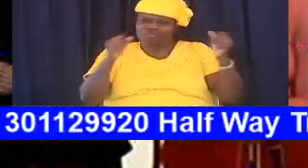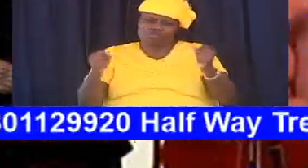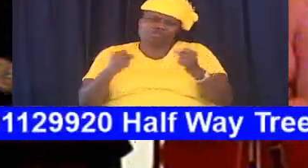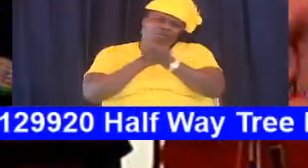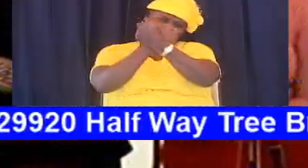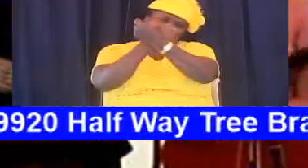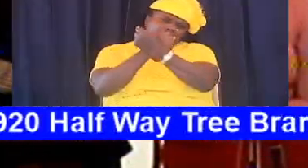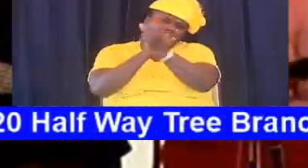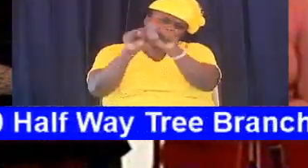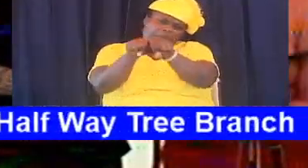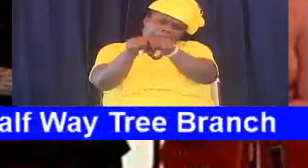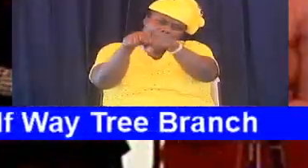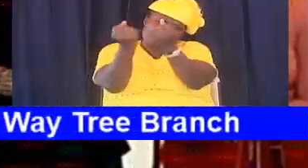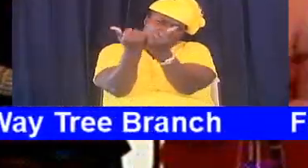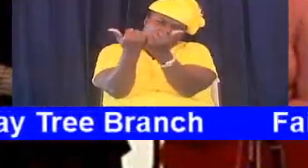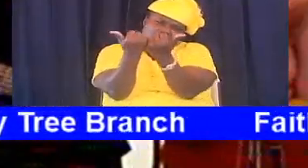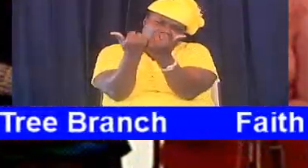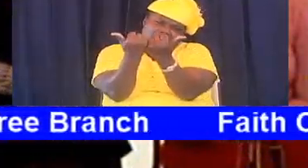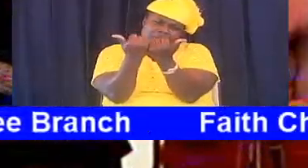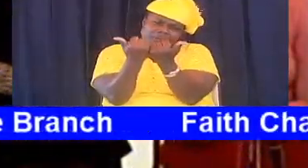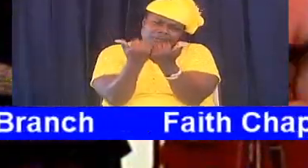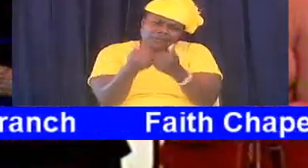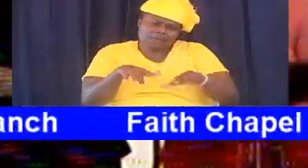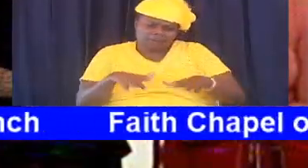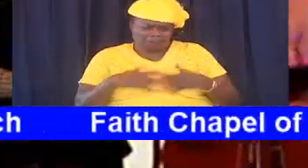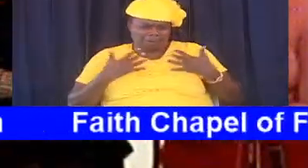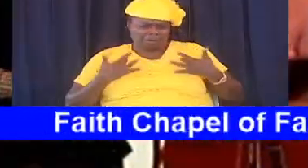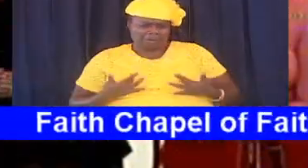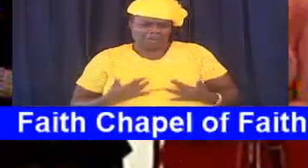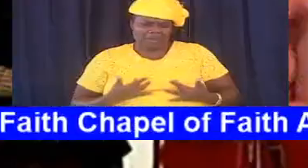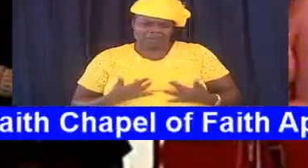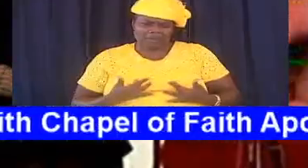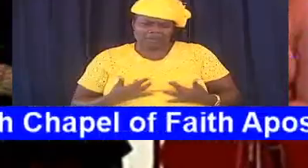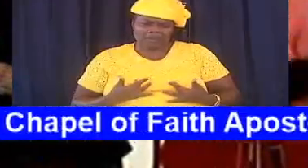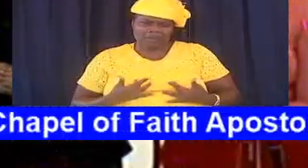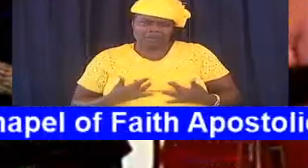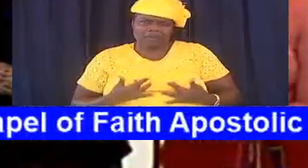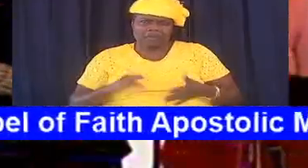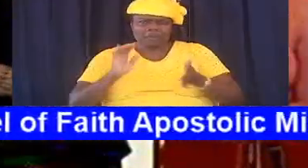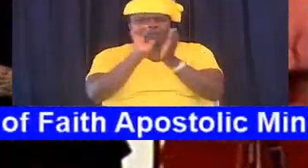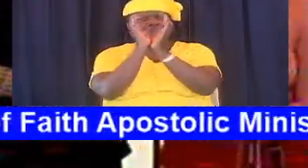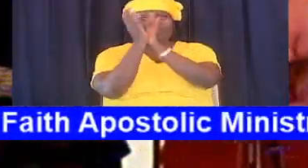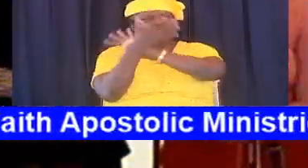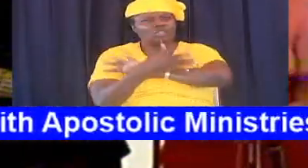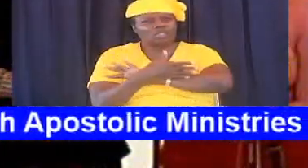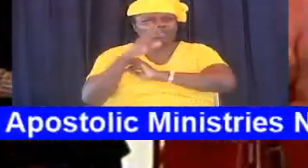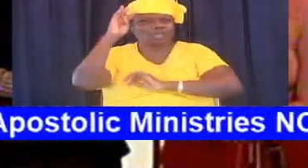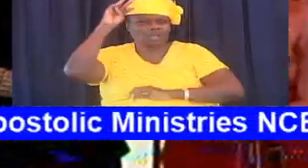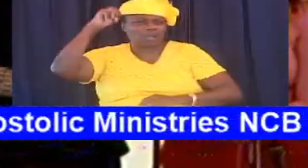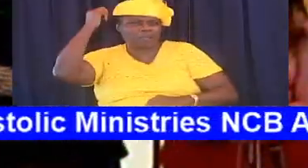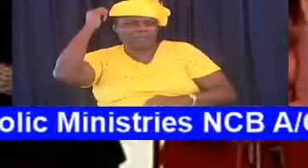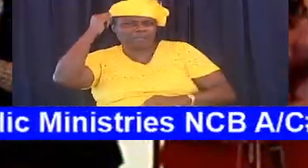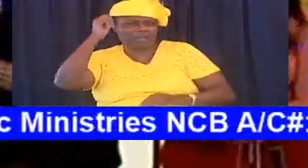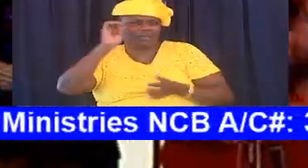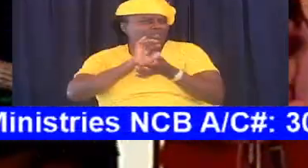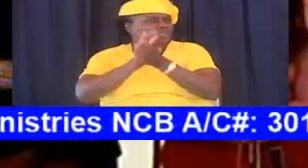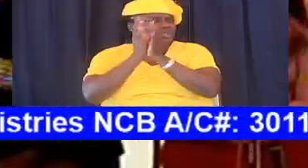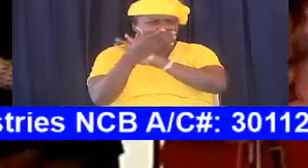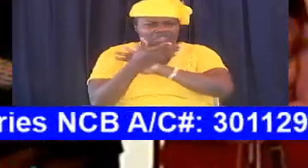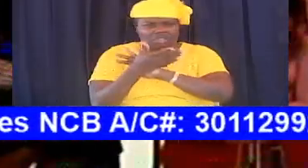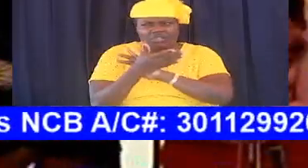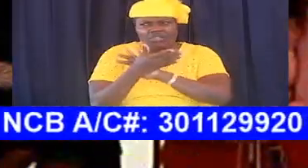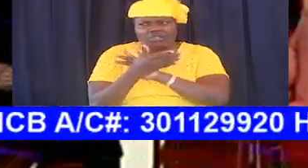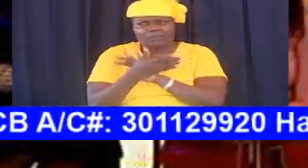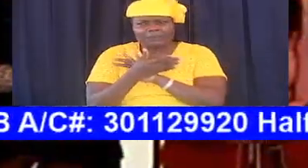being broken down. Our hearts are being converted, our minds are being transformed.